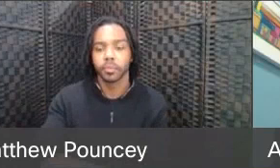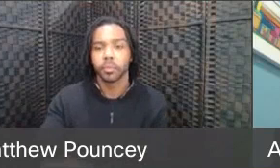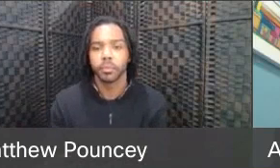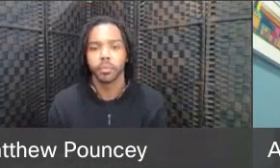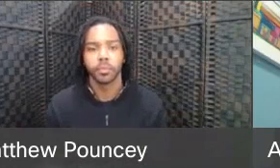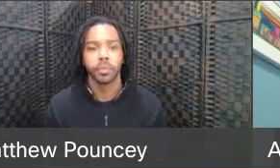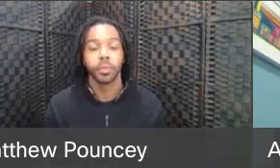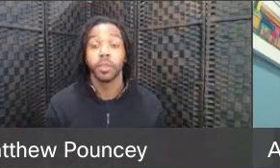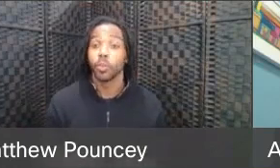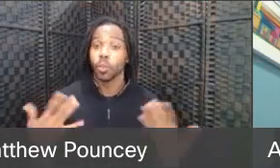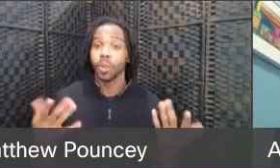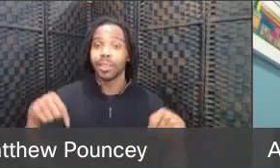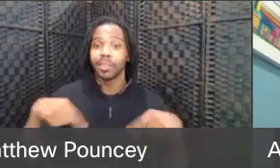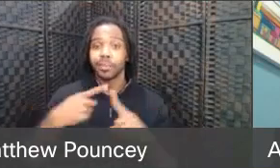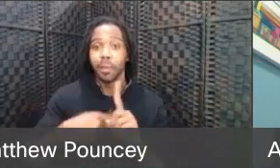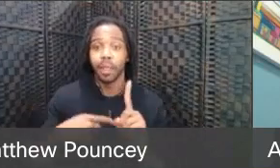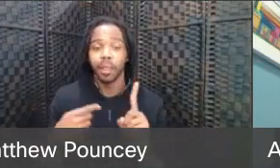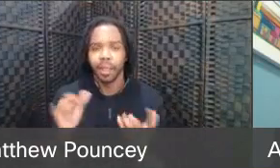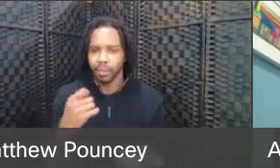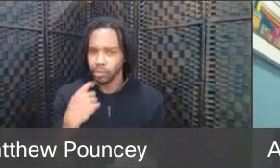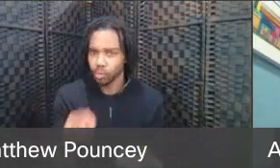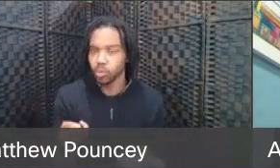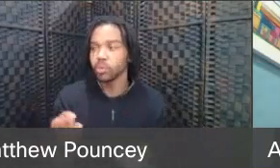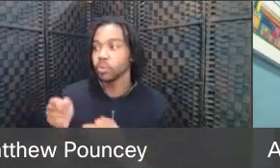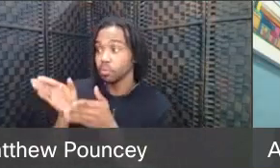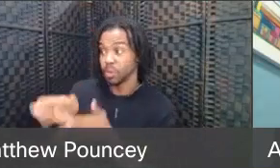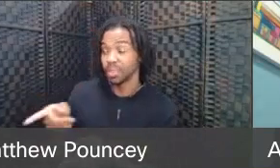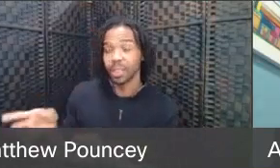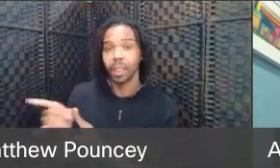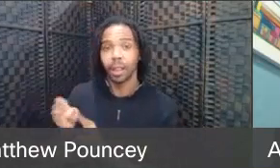1 person who contracted COVID was in a natural home.